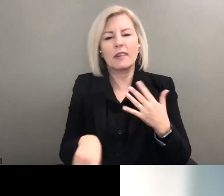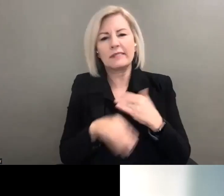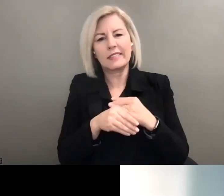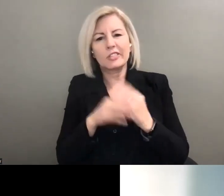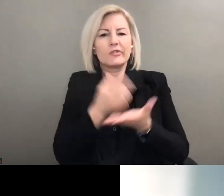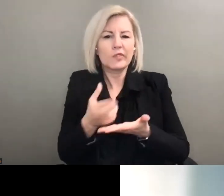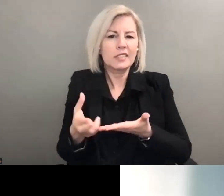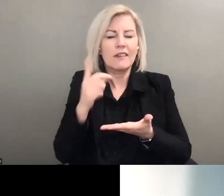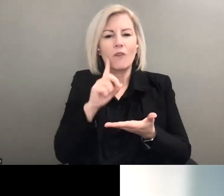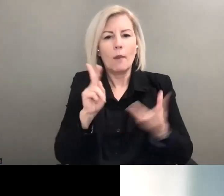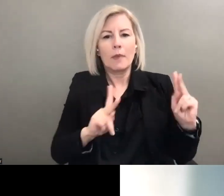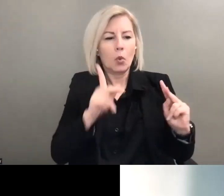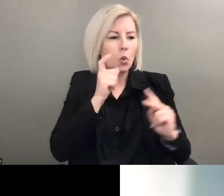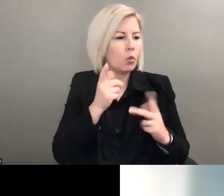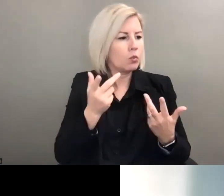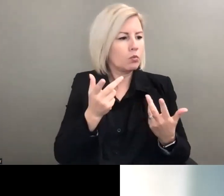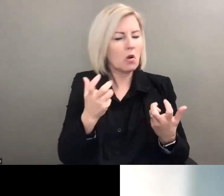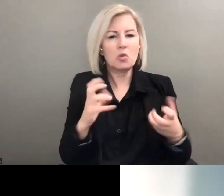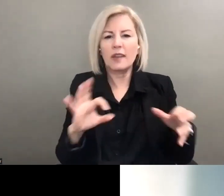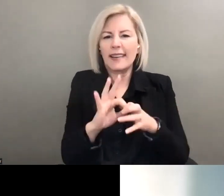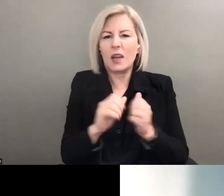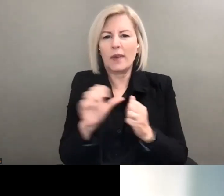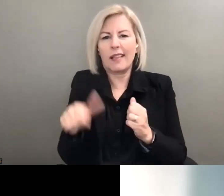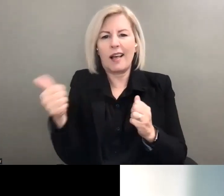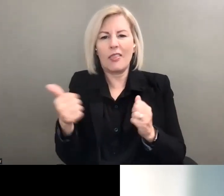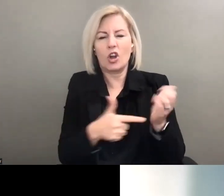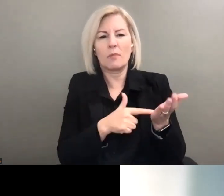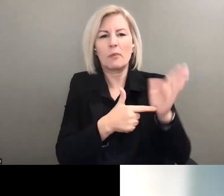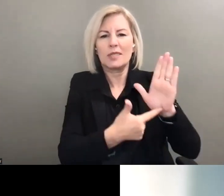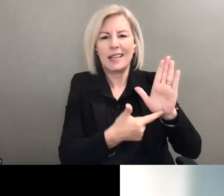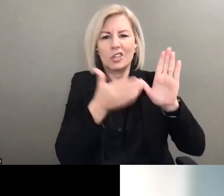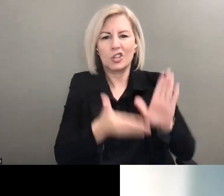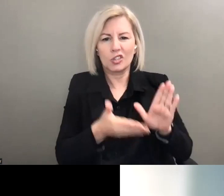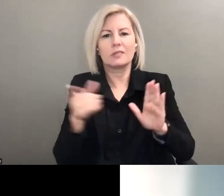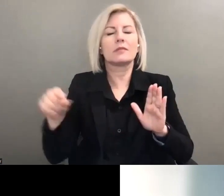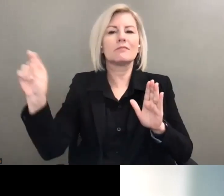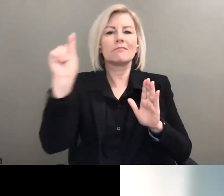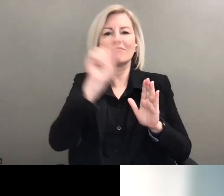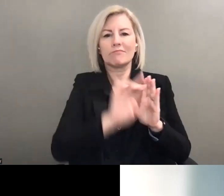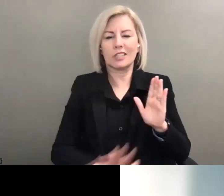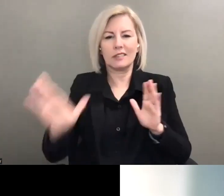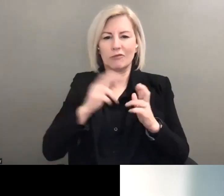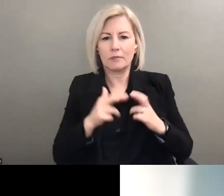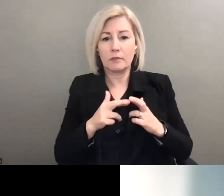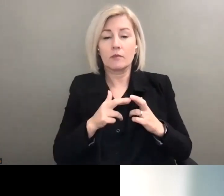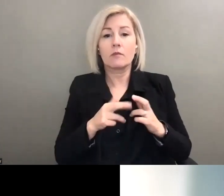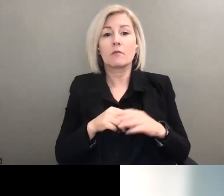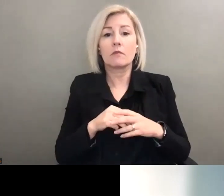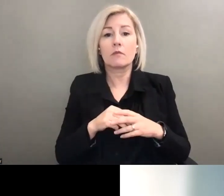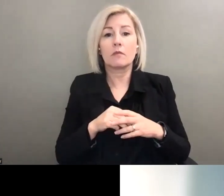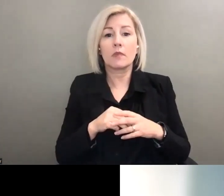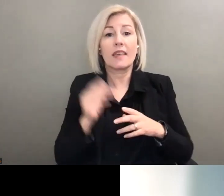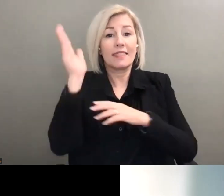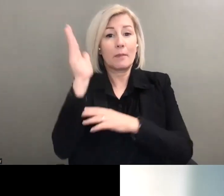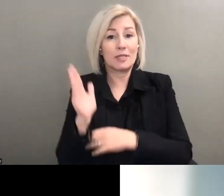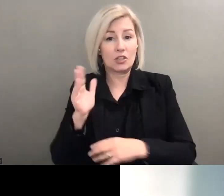resource for folks looking to connect with other presenters in the region around ArtsCONNECT. The presenter pitch